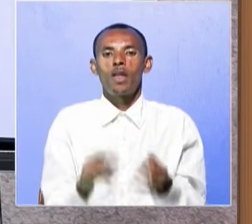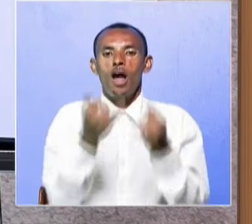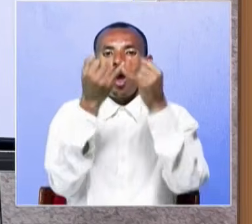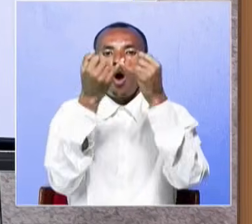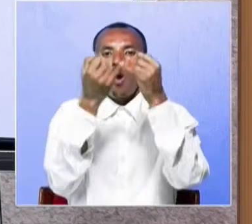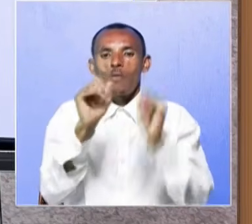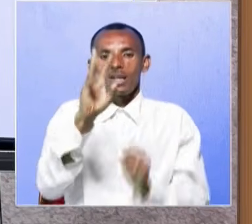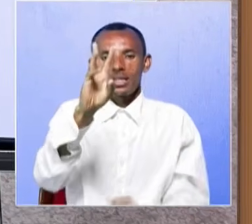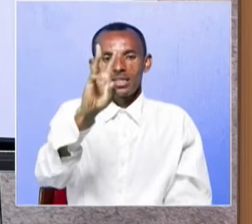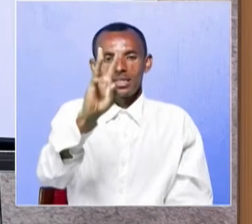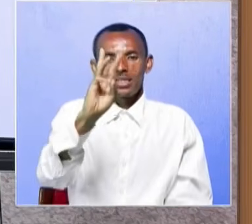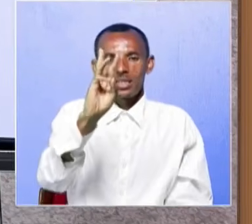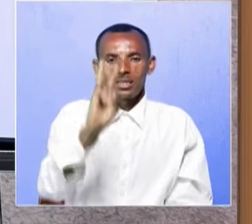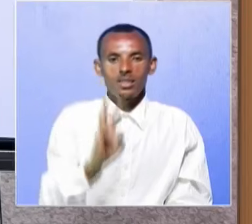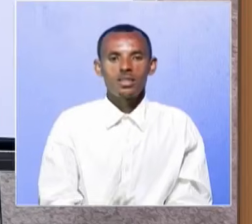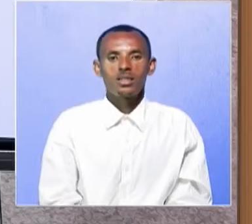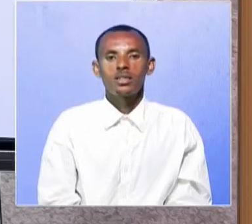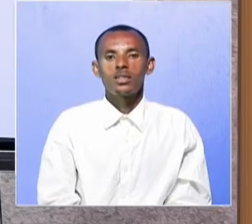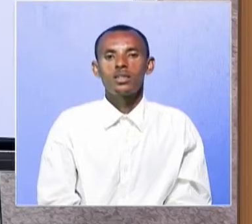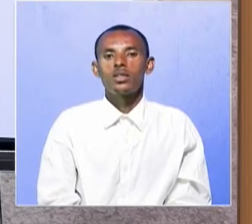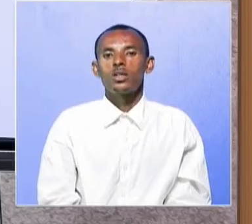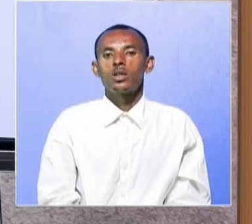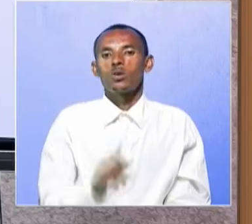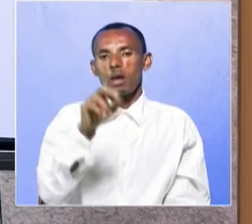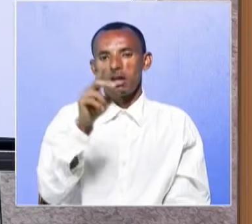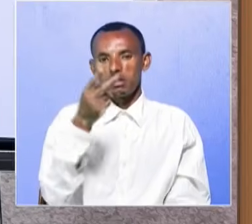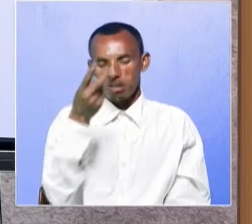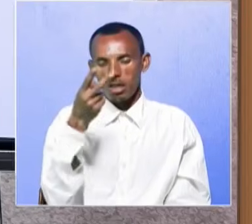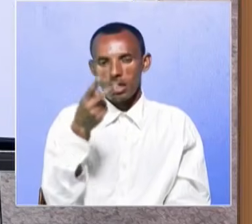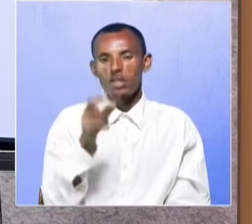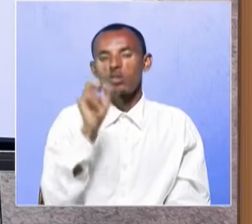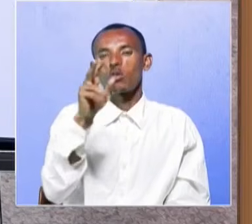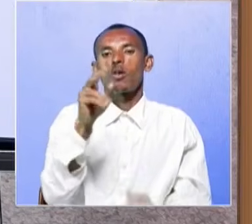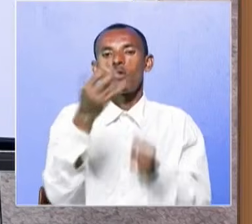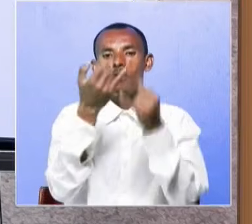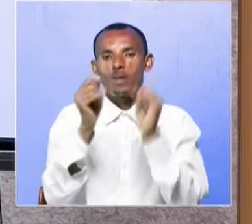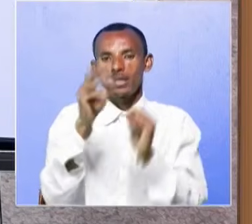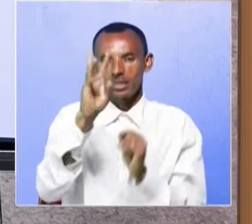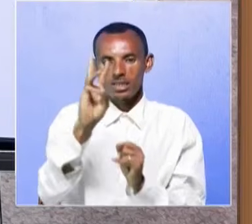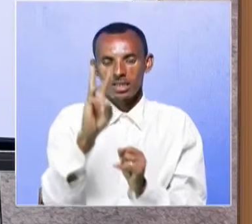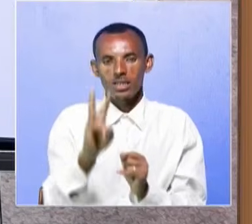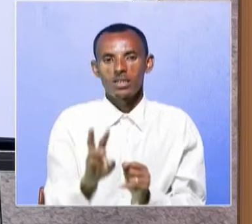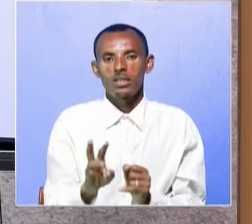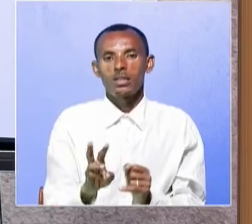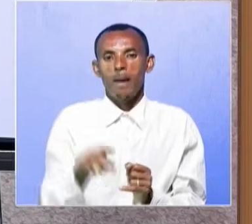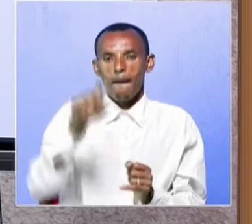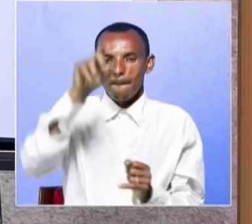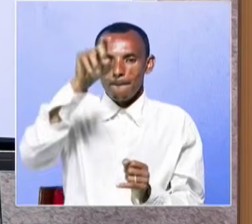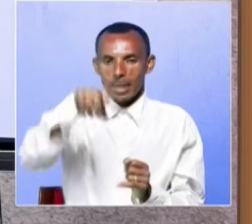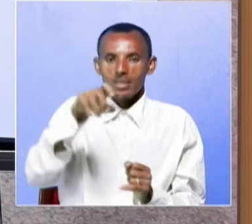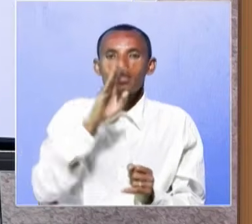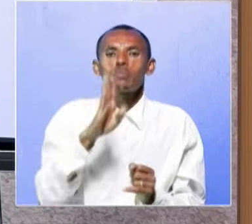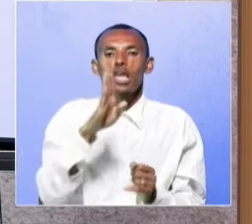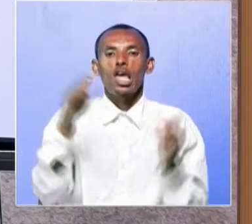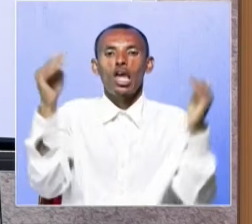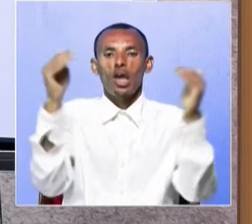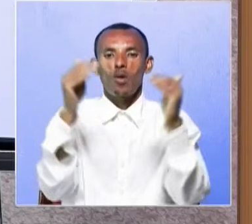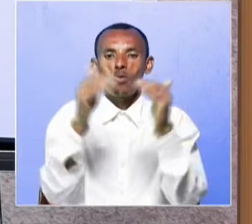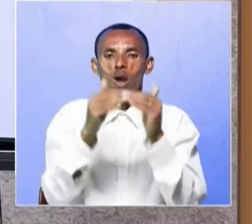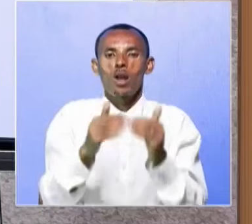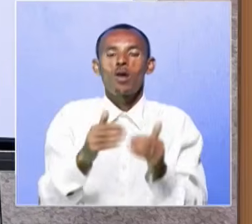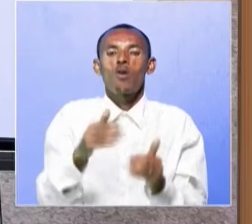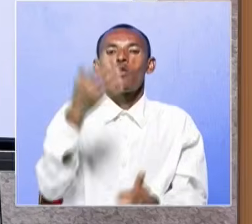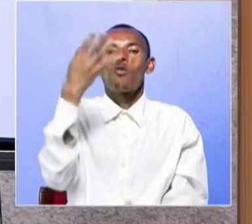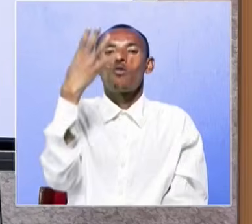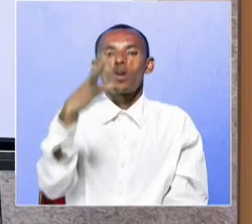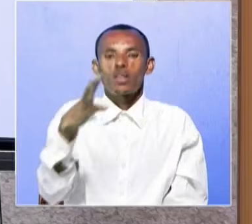over 6, okay? You can take the ratio of these two. 12 over 6 must be the same as